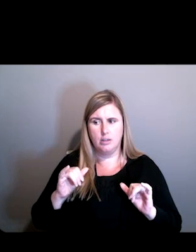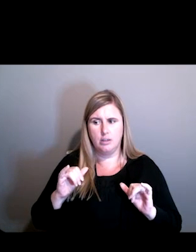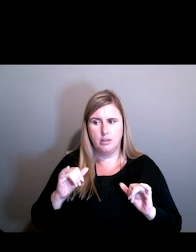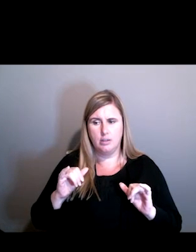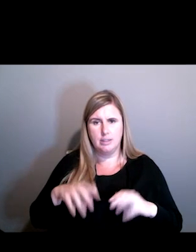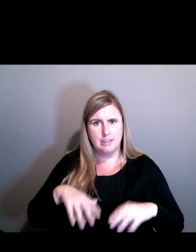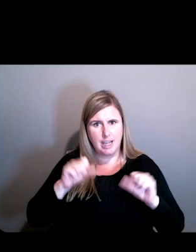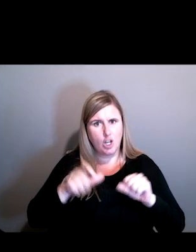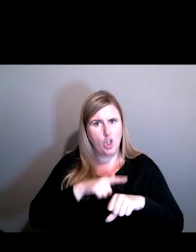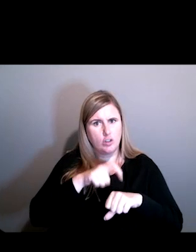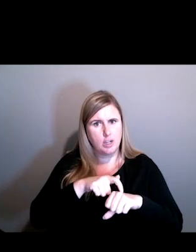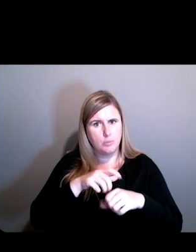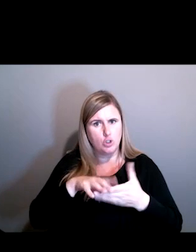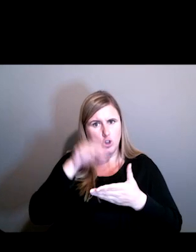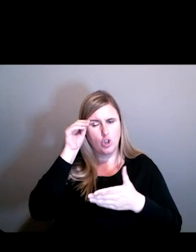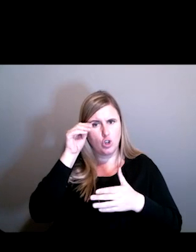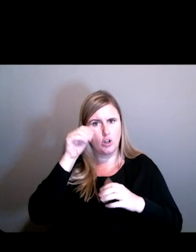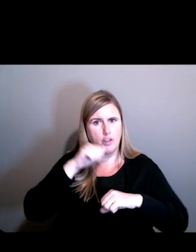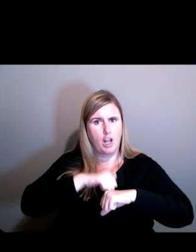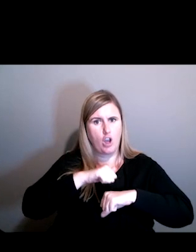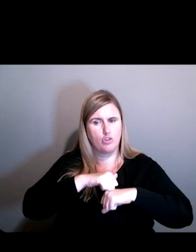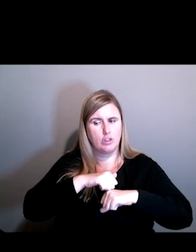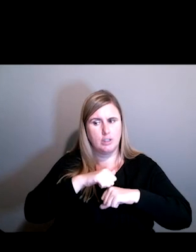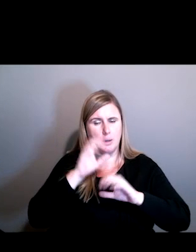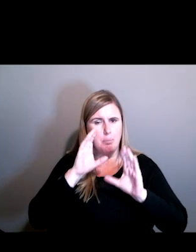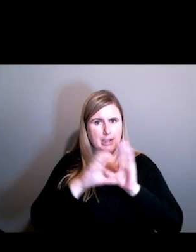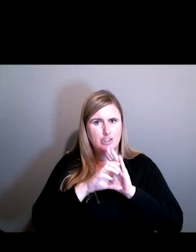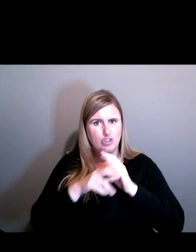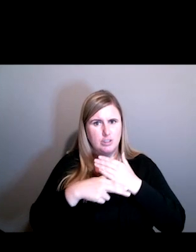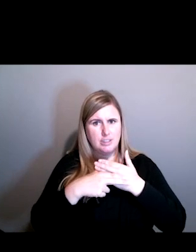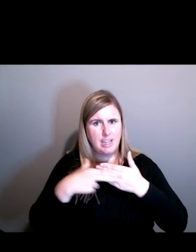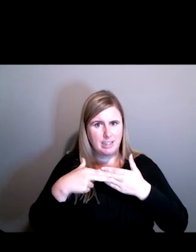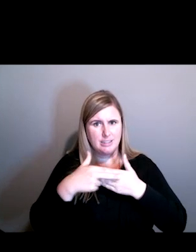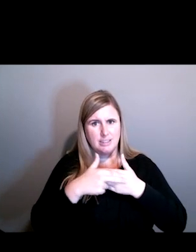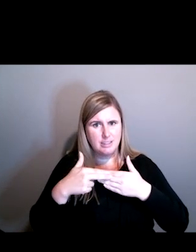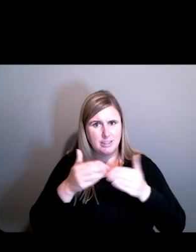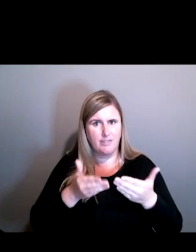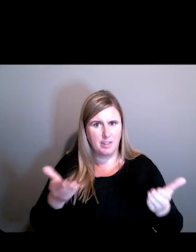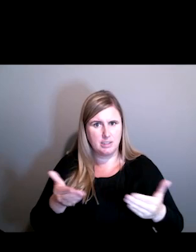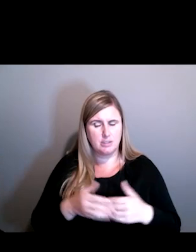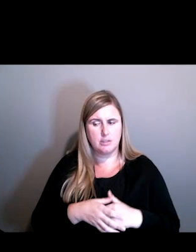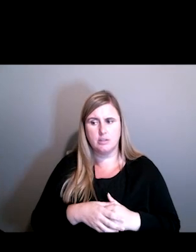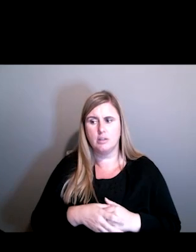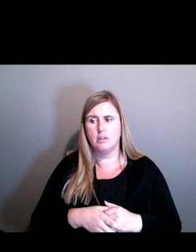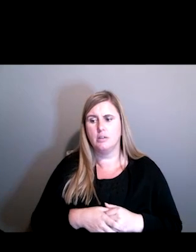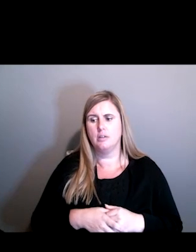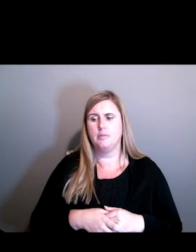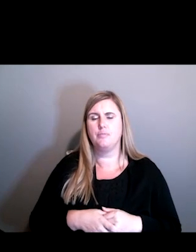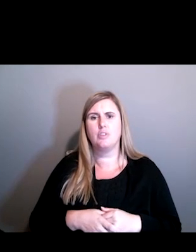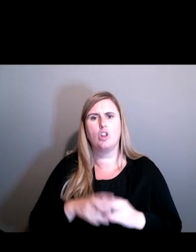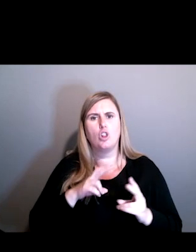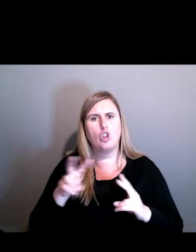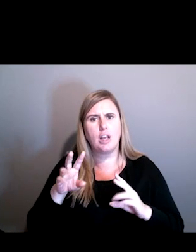still taking them a long time to learn the concrete just pictures and how to tact pictures of things.